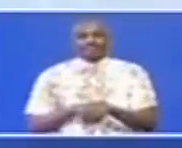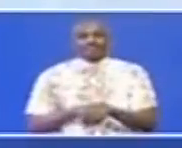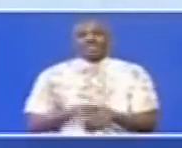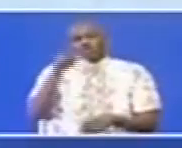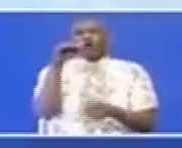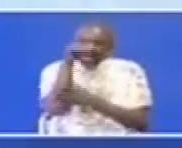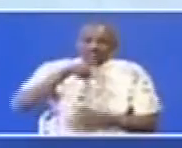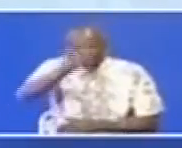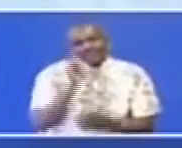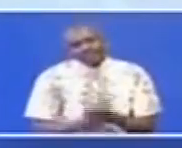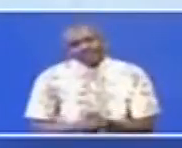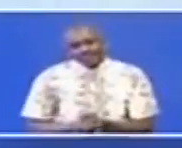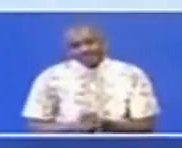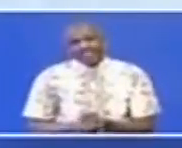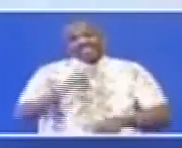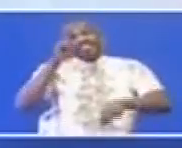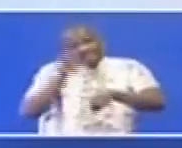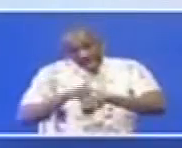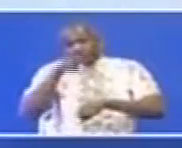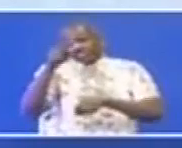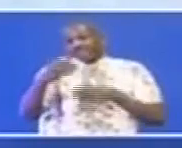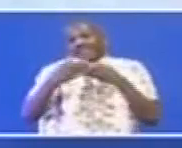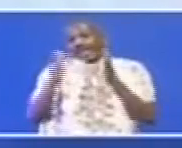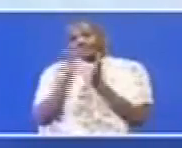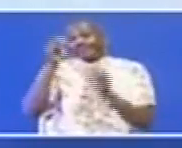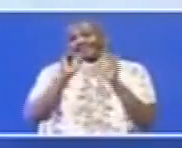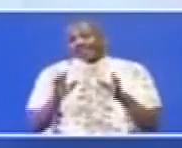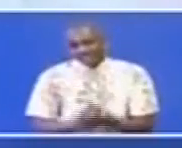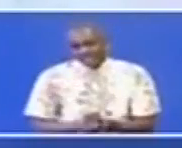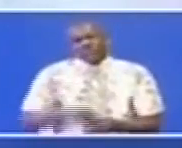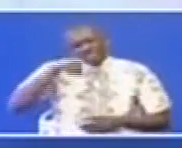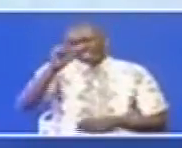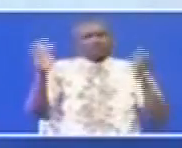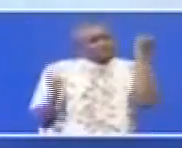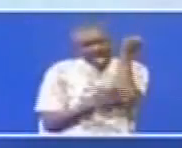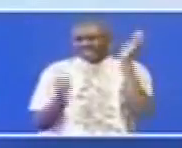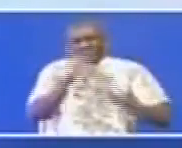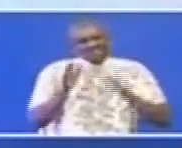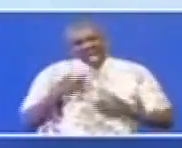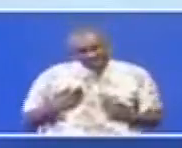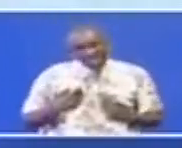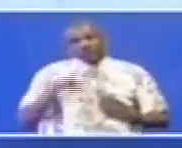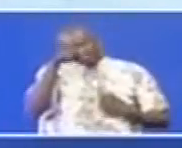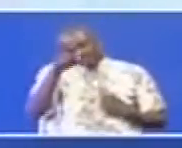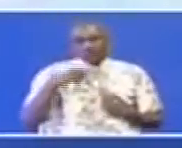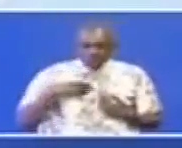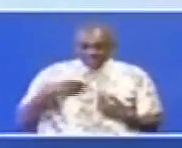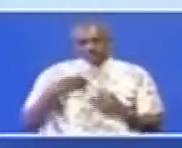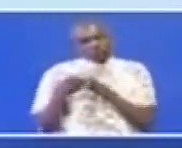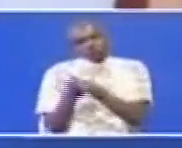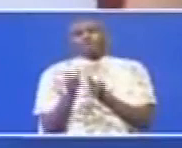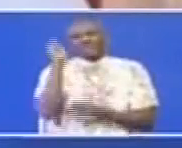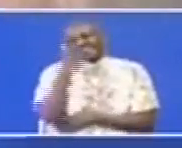Lakini jiuliza kwa nini wakati ukuitwa karibu. Nini muko na tabia mbaya ya kublackmail president